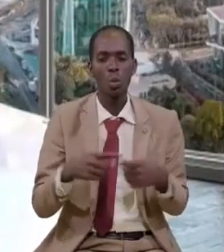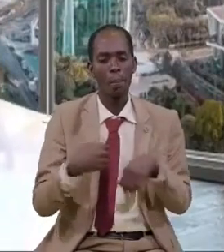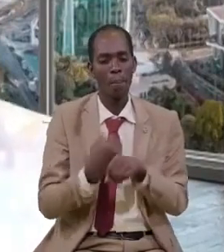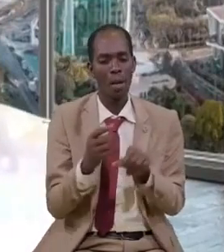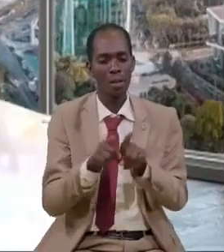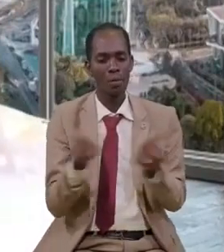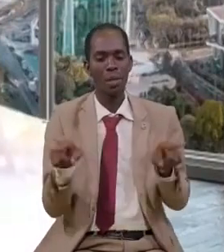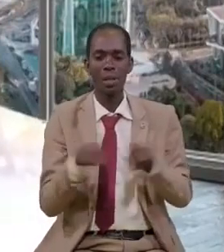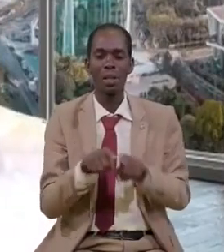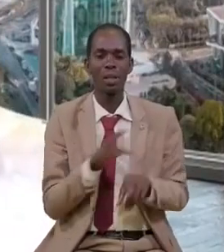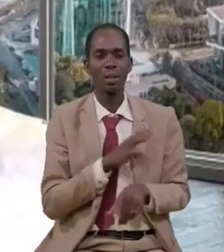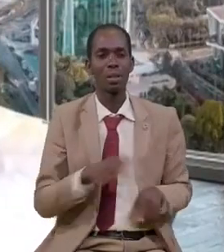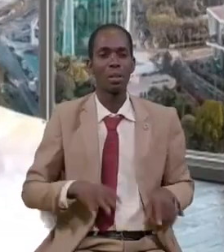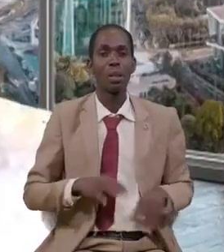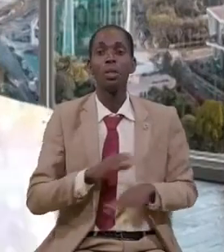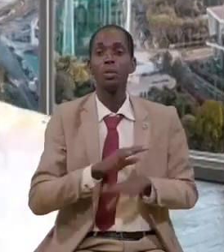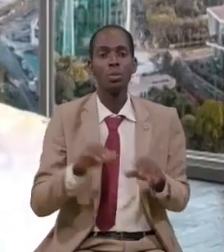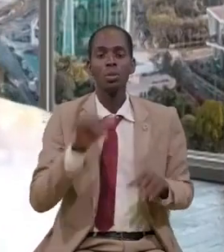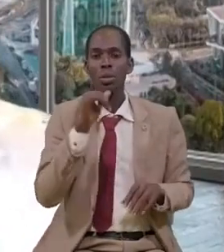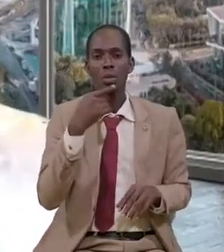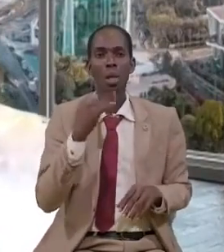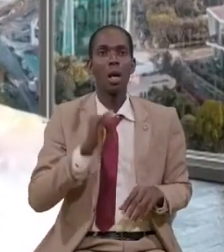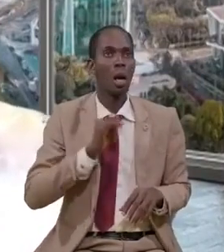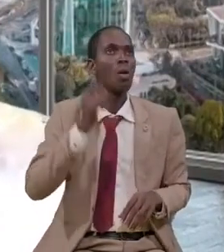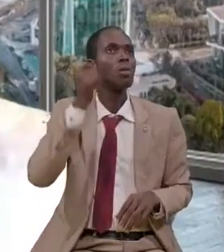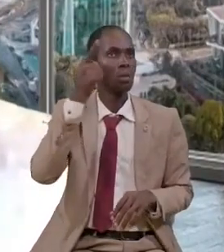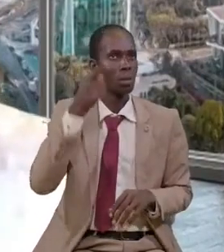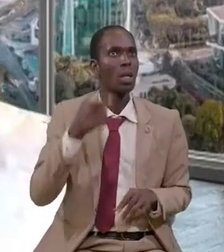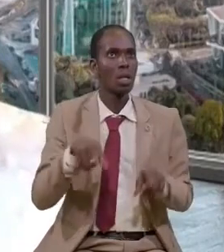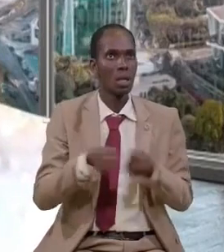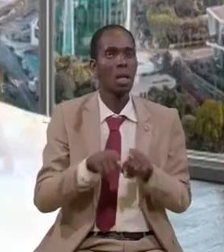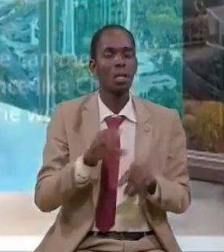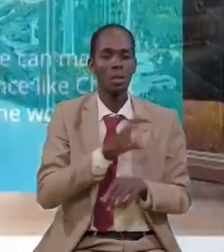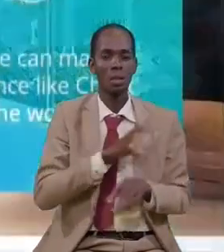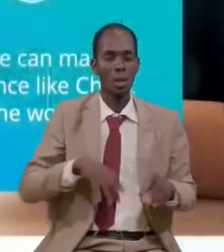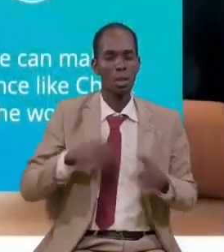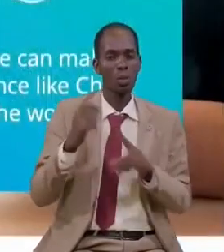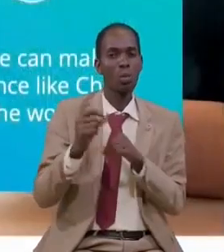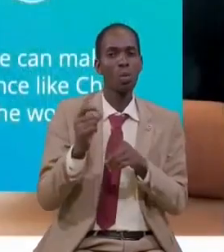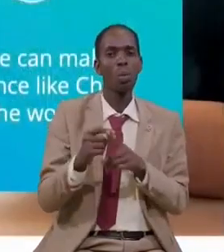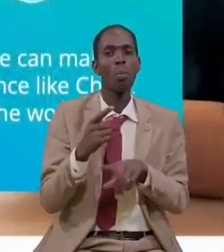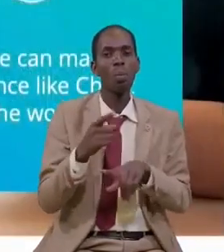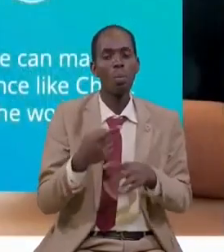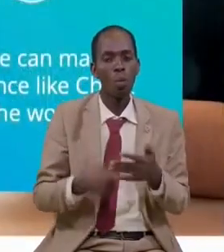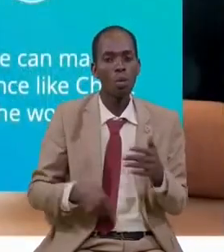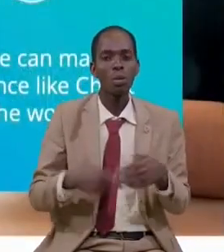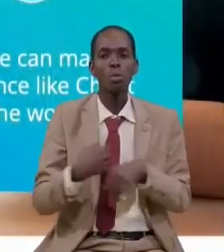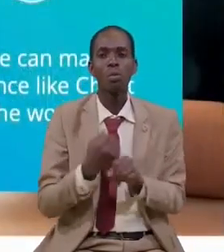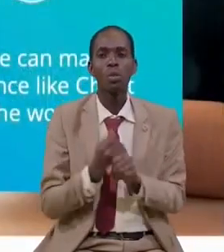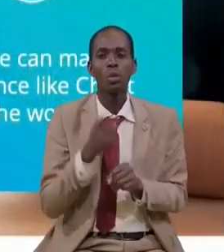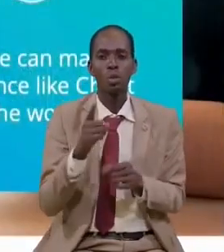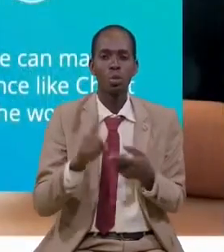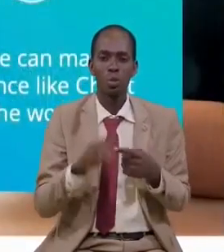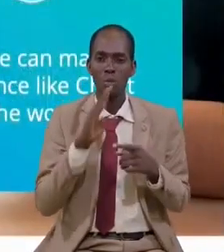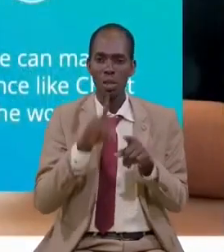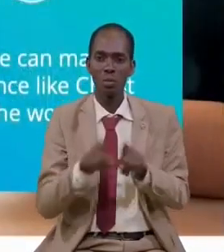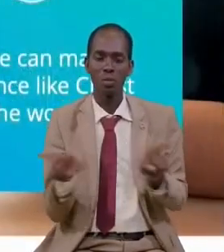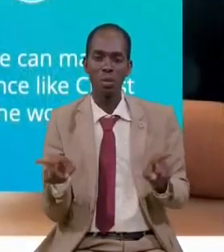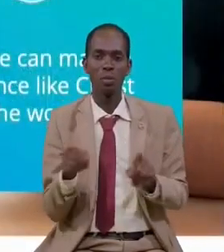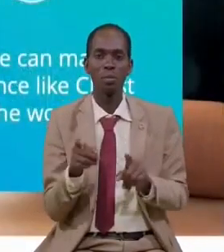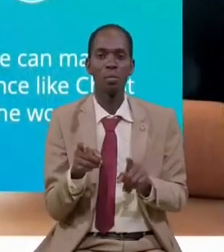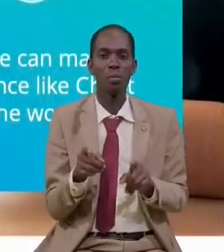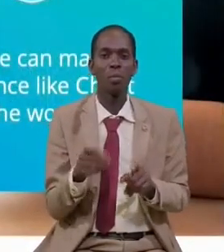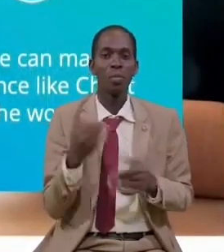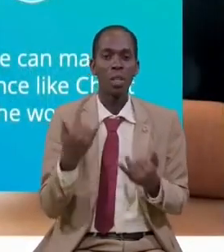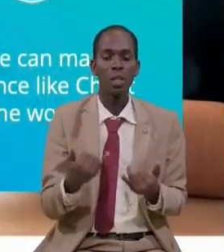that we understand that phrase. What you may be thinking may be different from what the Bible is saying. So we want to be on the same page. What does